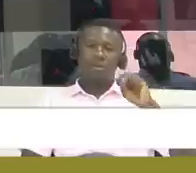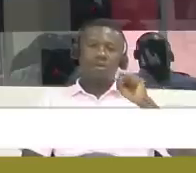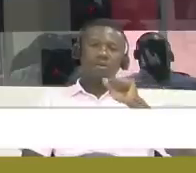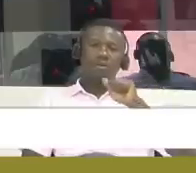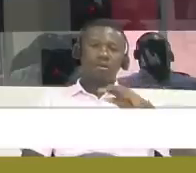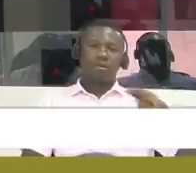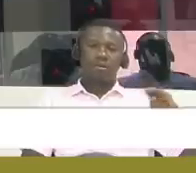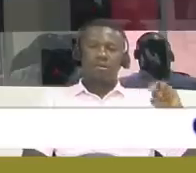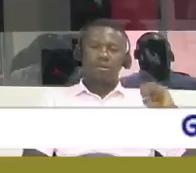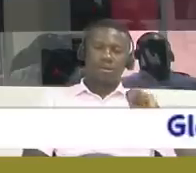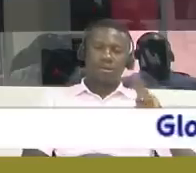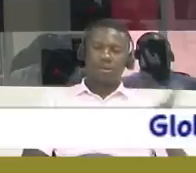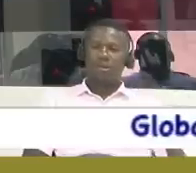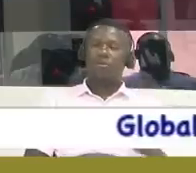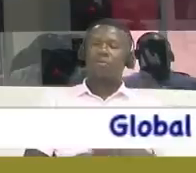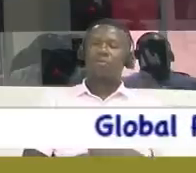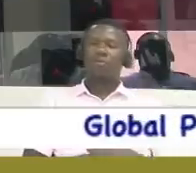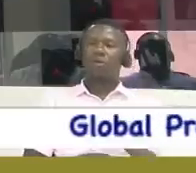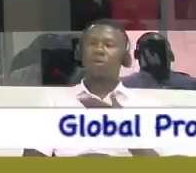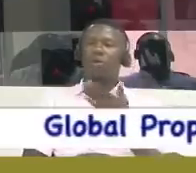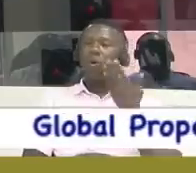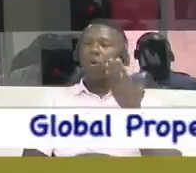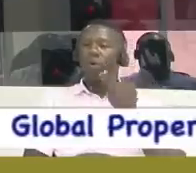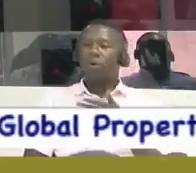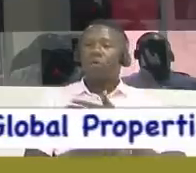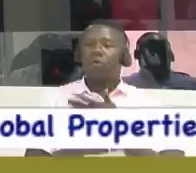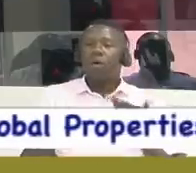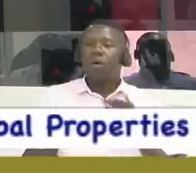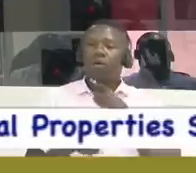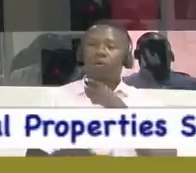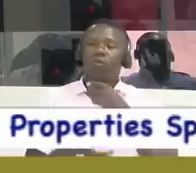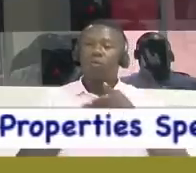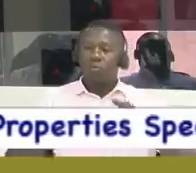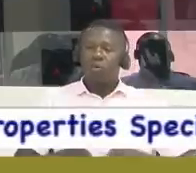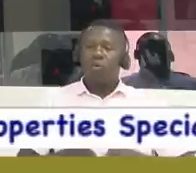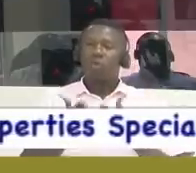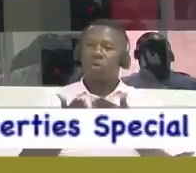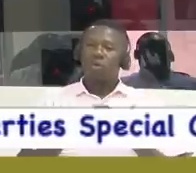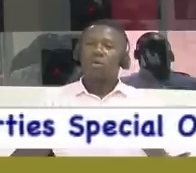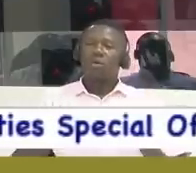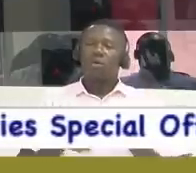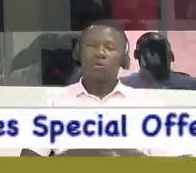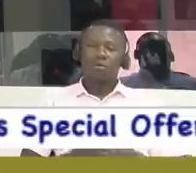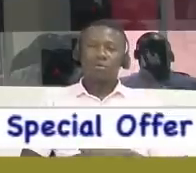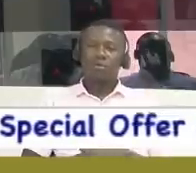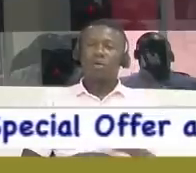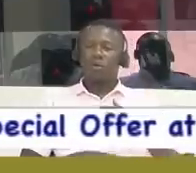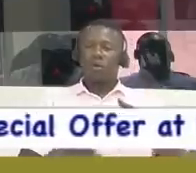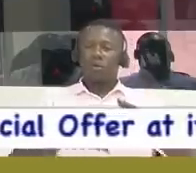When and where were you born? I was born in Dipakunda in